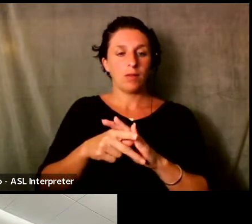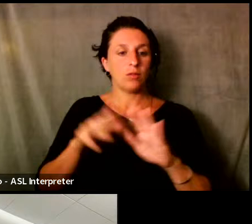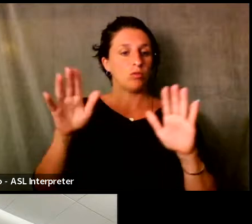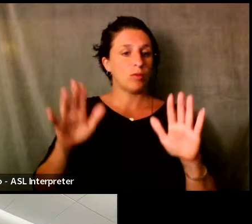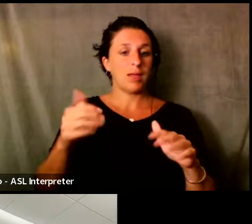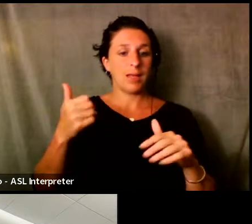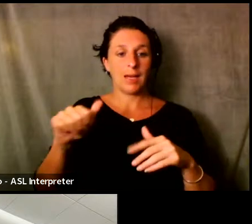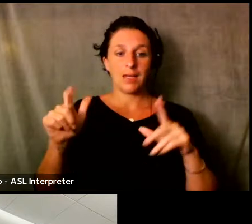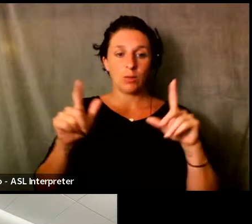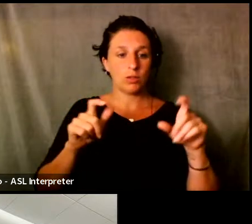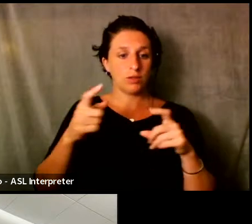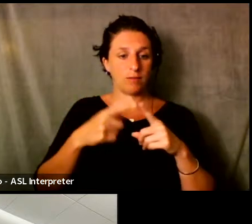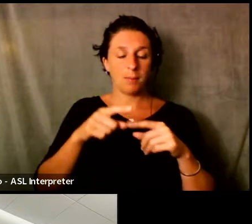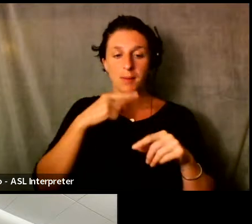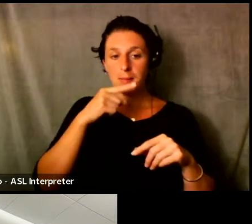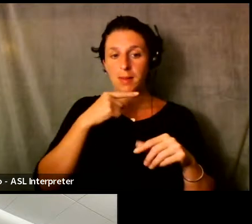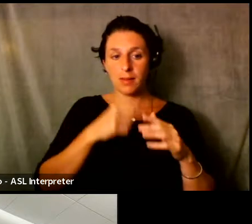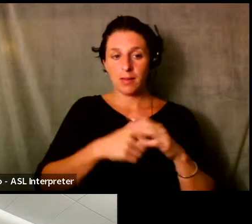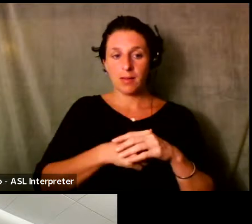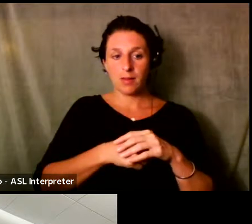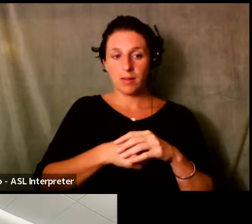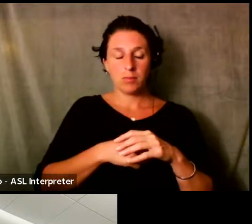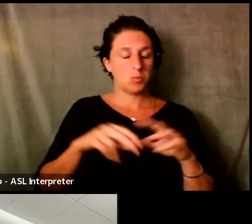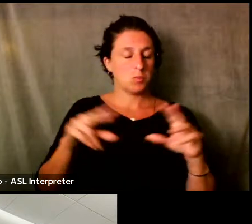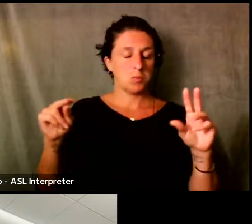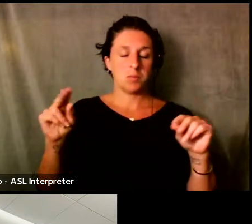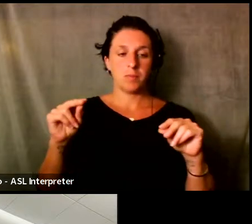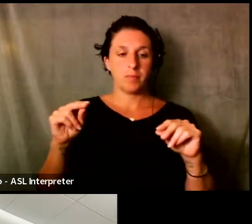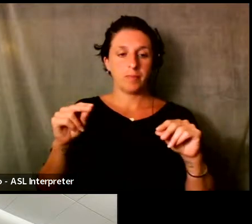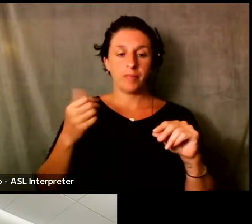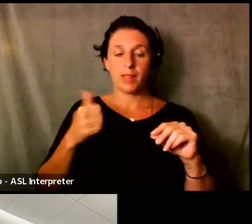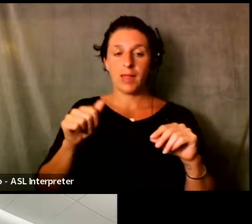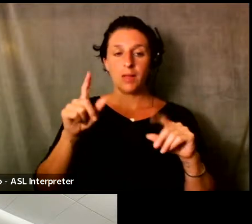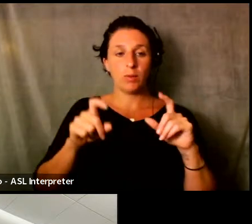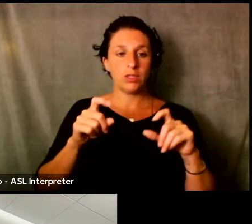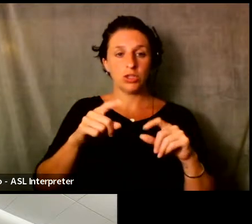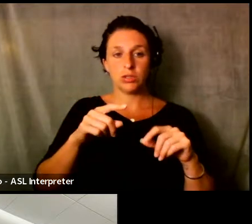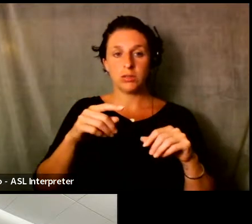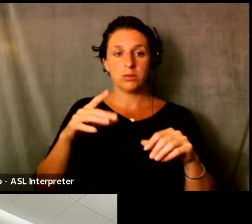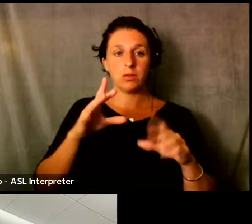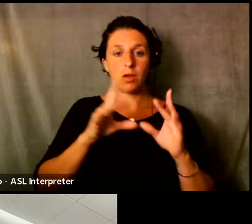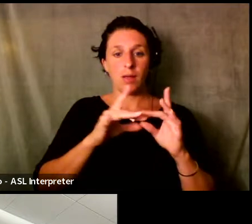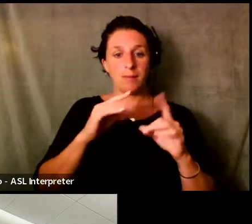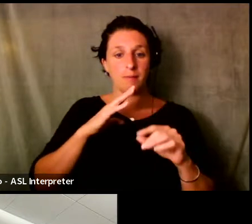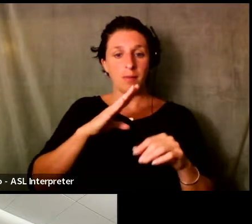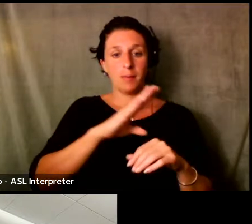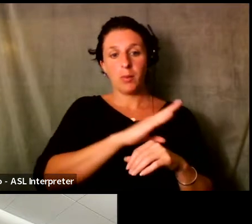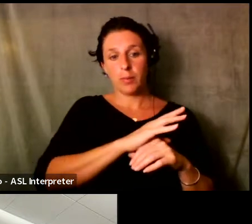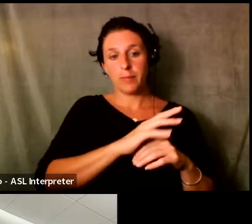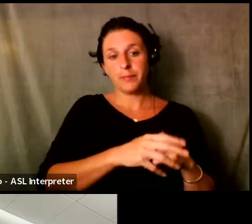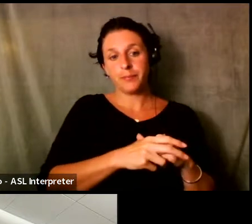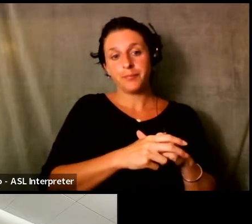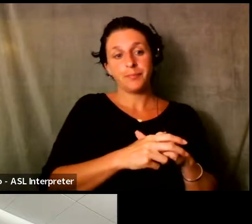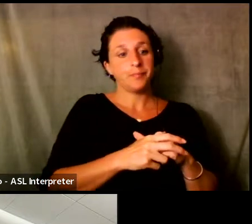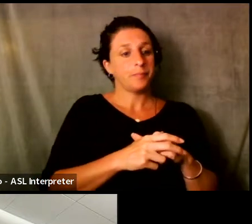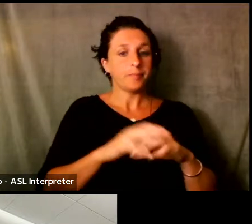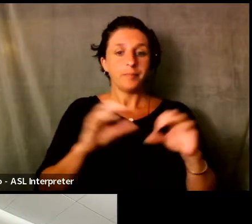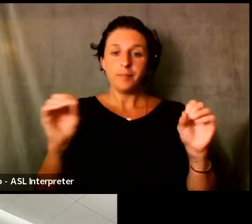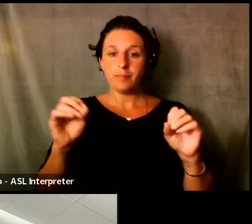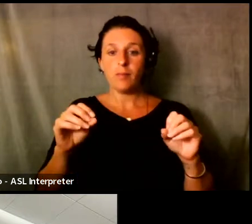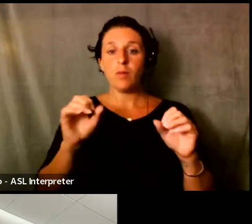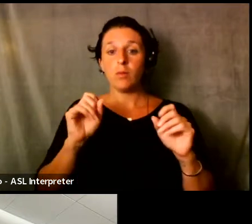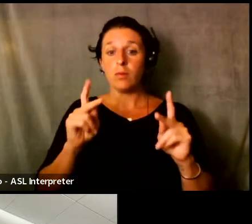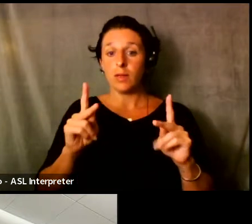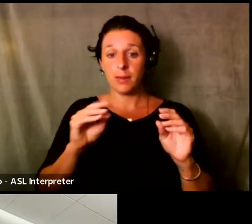any questions from the public? No. Great, any questions or comments from the board? Okay, can I have